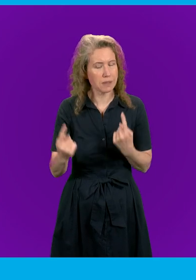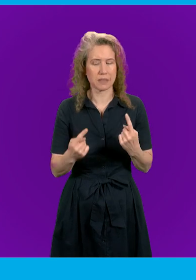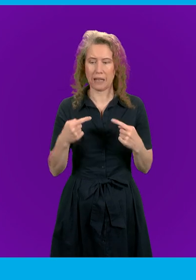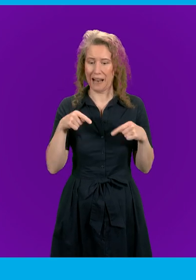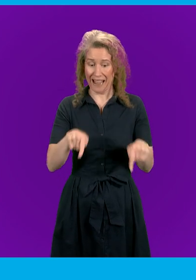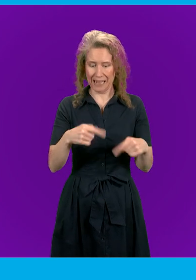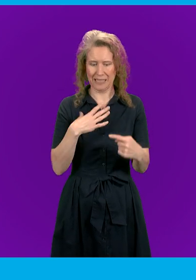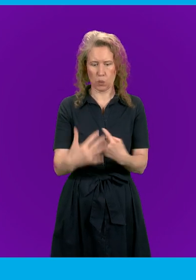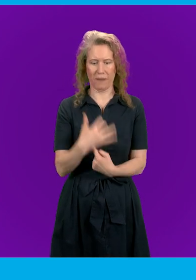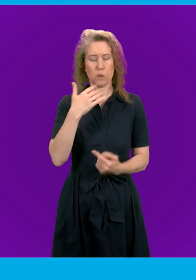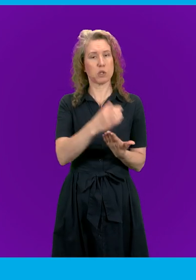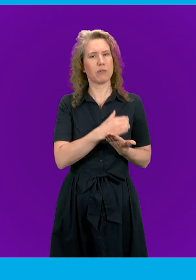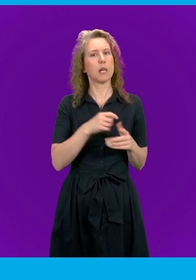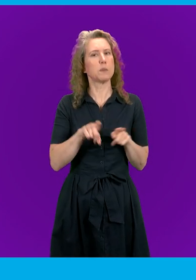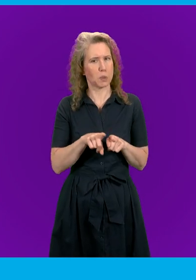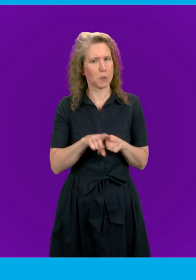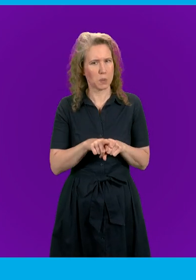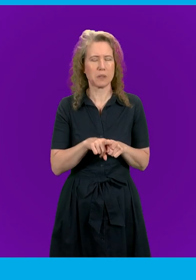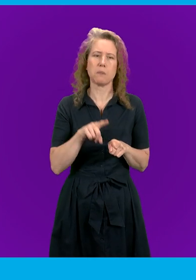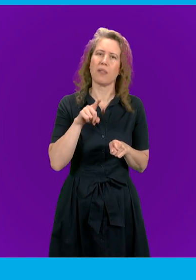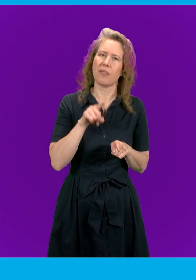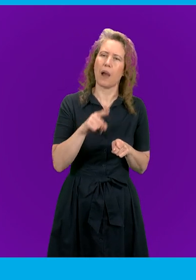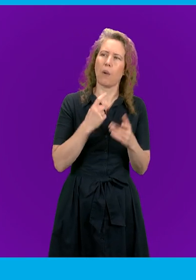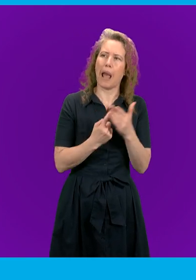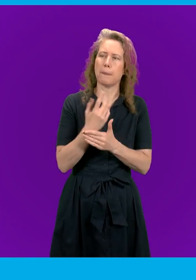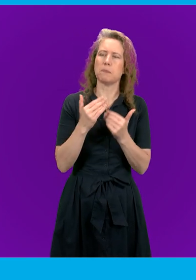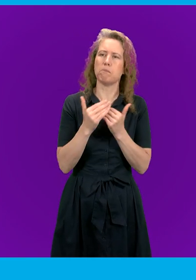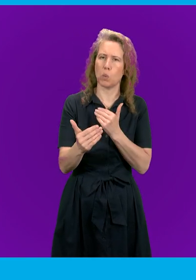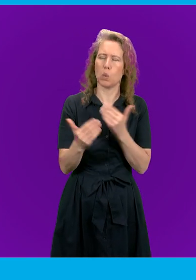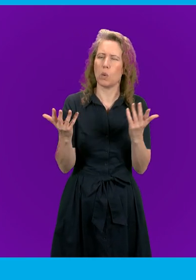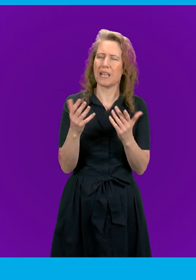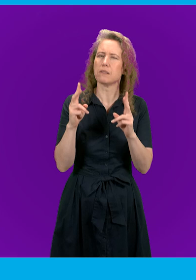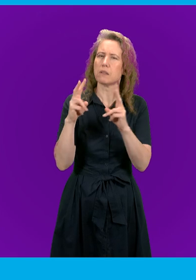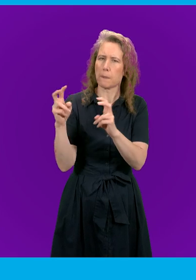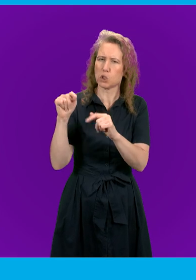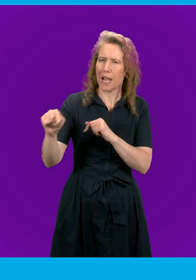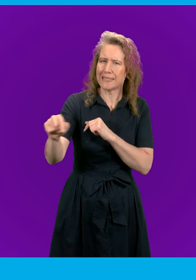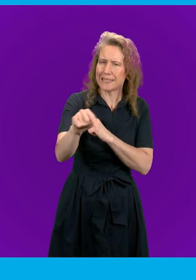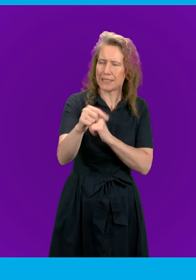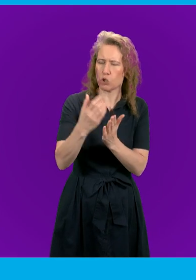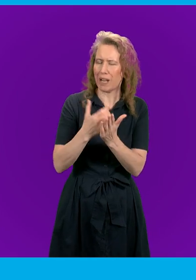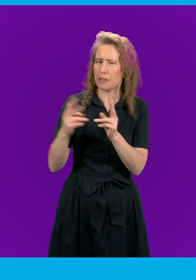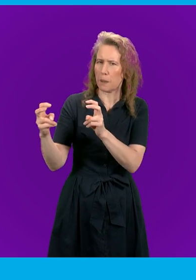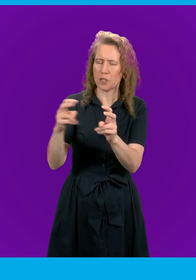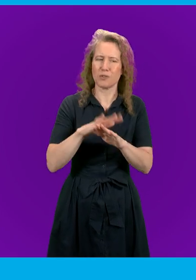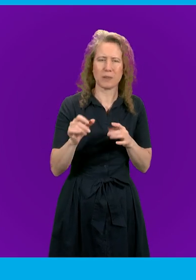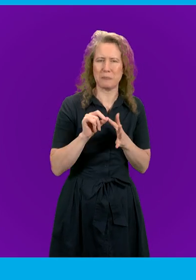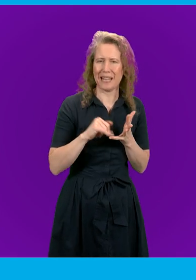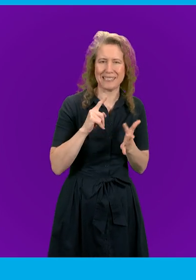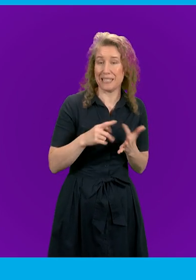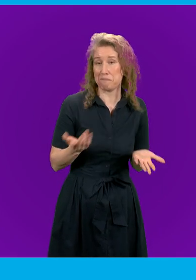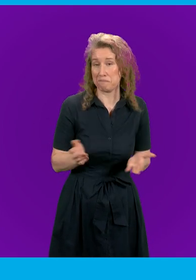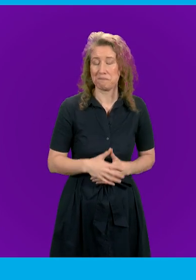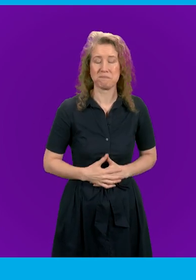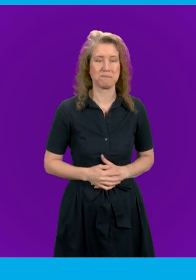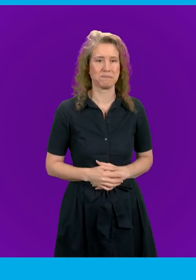that inform the curriculum. I just think that comes through more so in subjects, the curricular subjects, than it does ever in PSE.